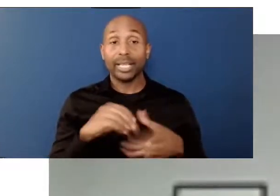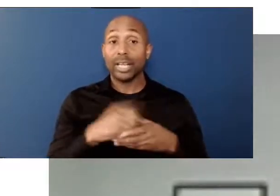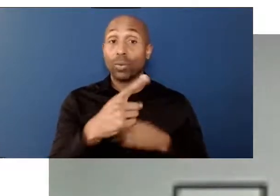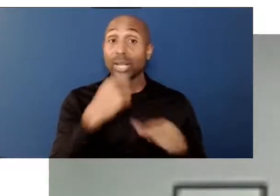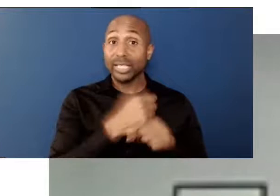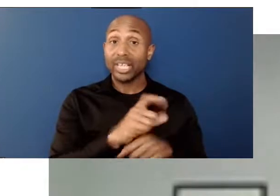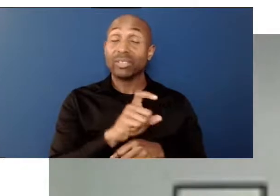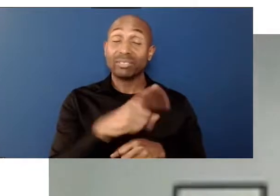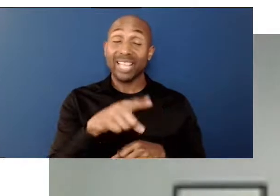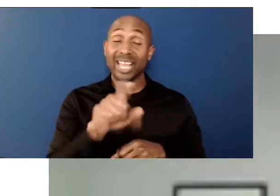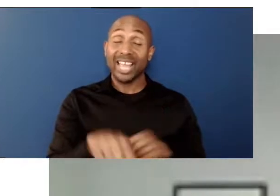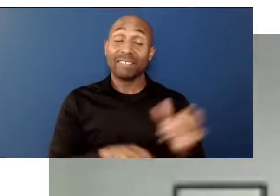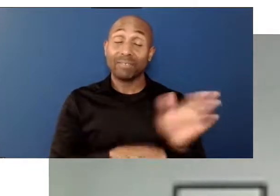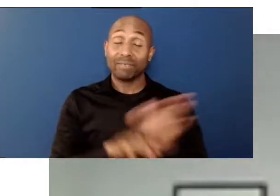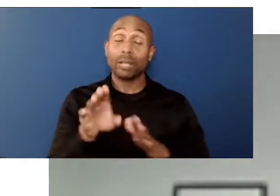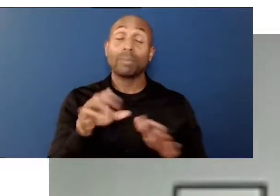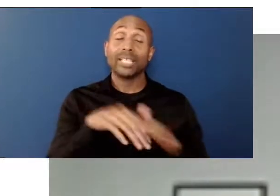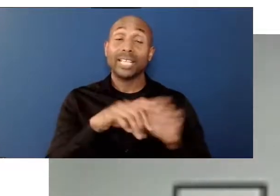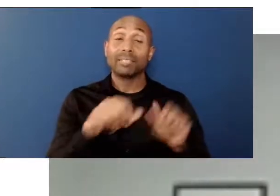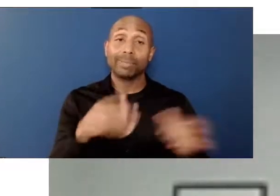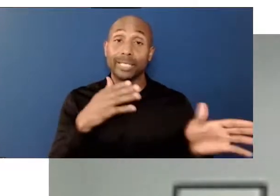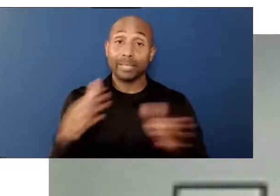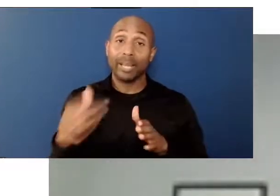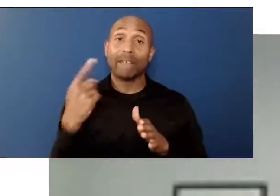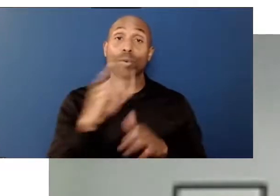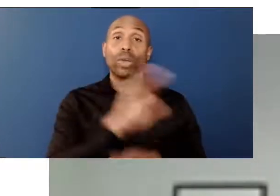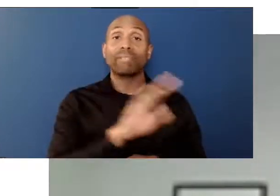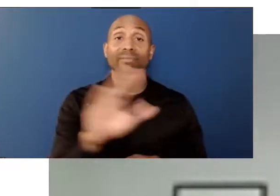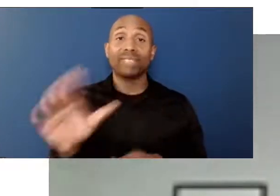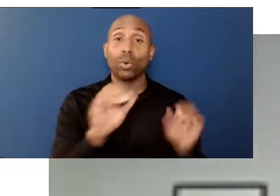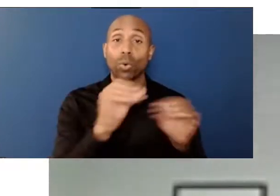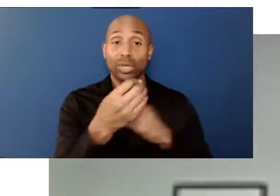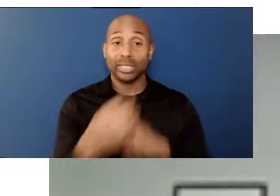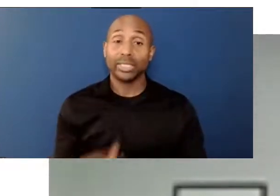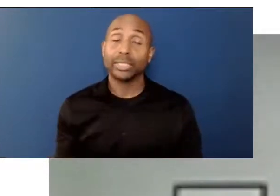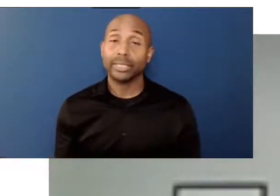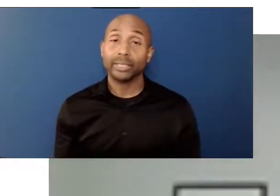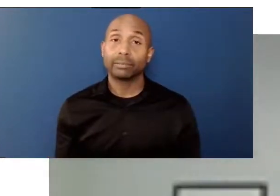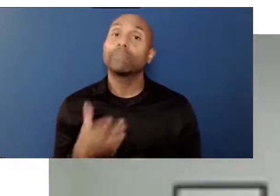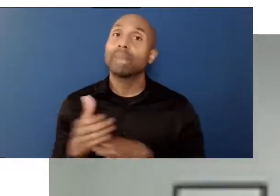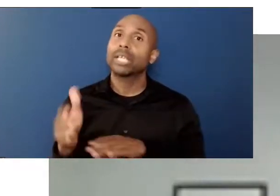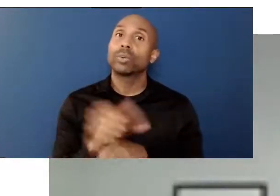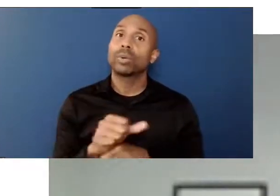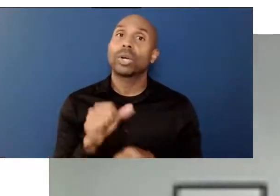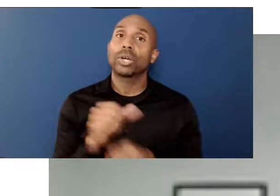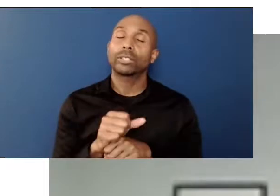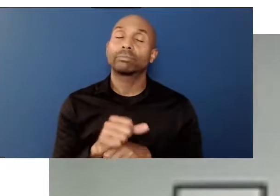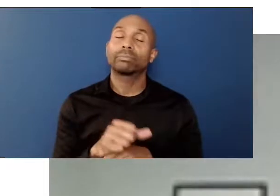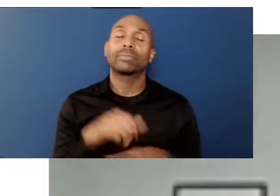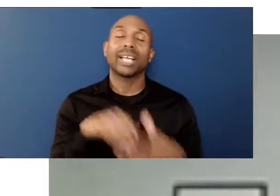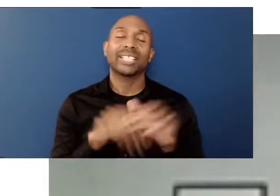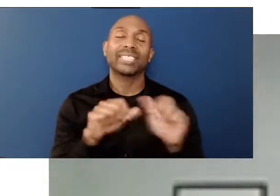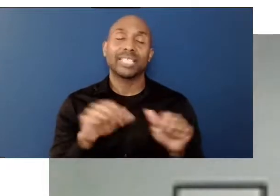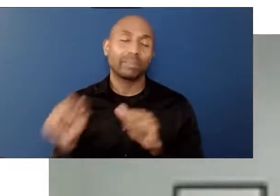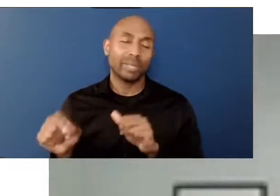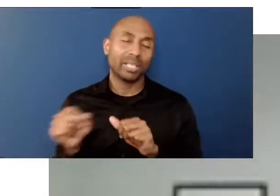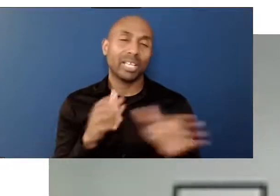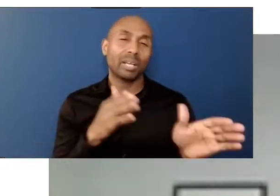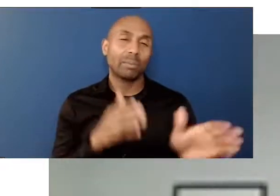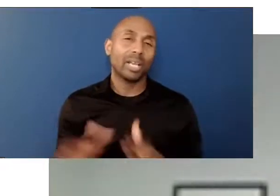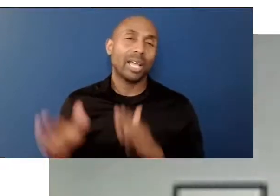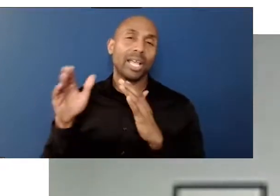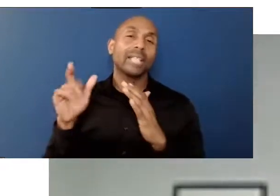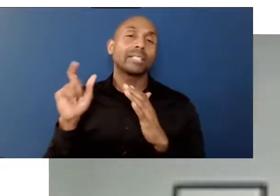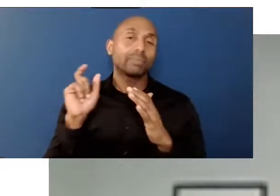their organization. And so this is a huge piece of work. The accessibility plans have to touch